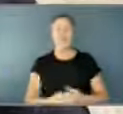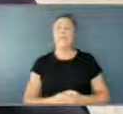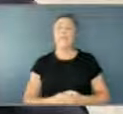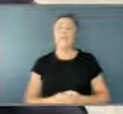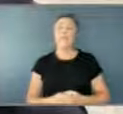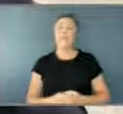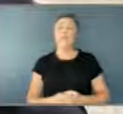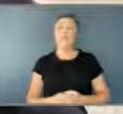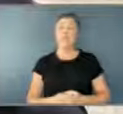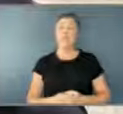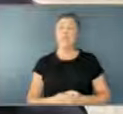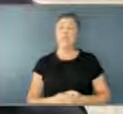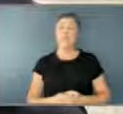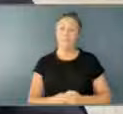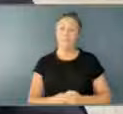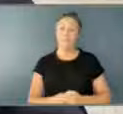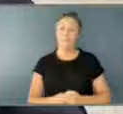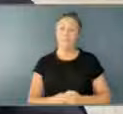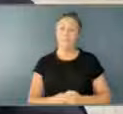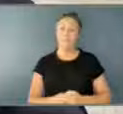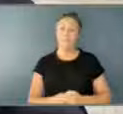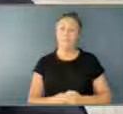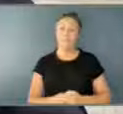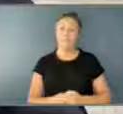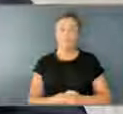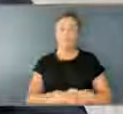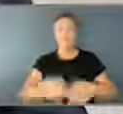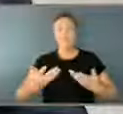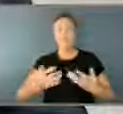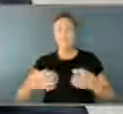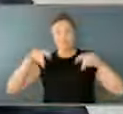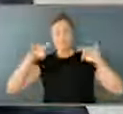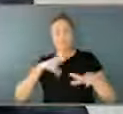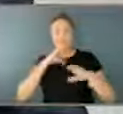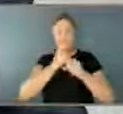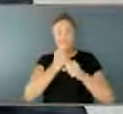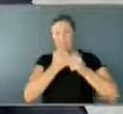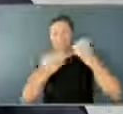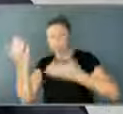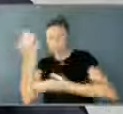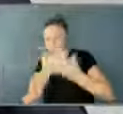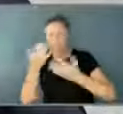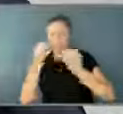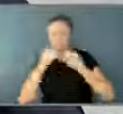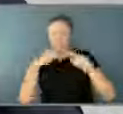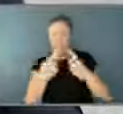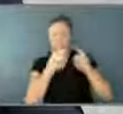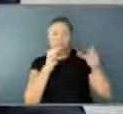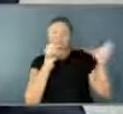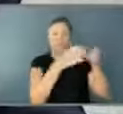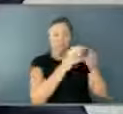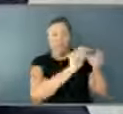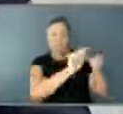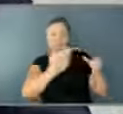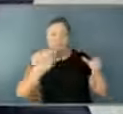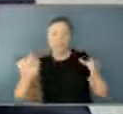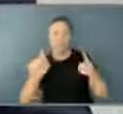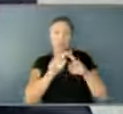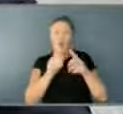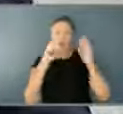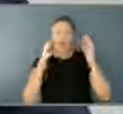But when we discussed this as a federal government and took the advice also from our agencies, whether it was Home Affairs or Health or